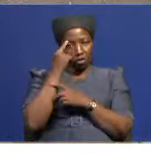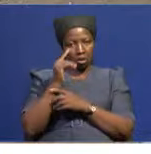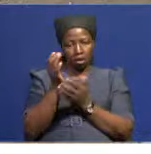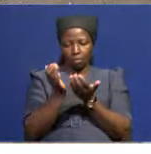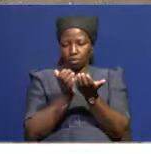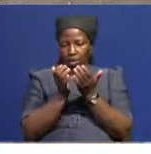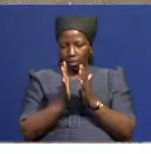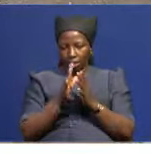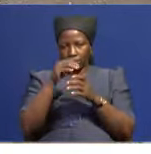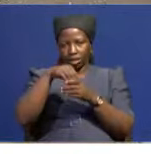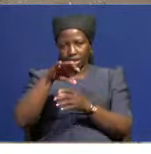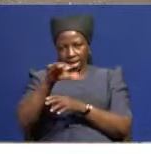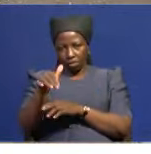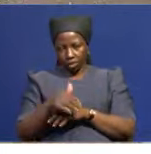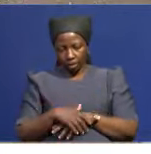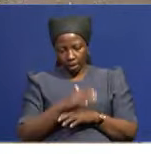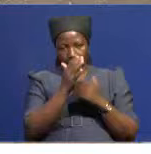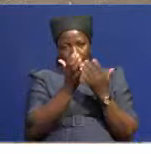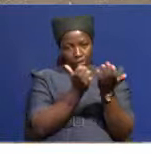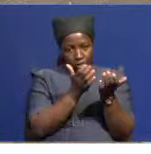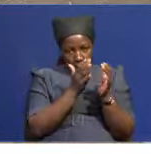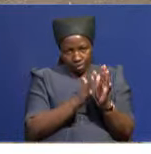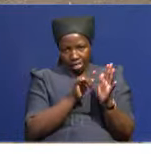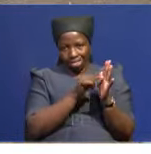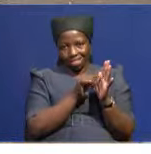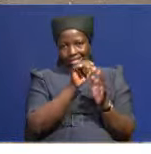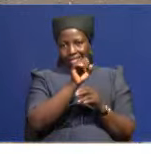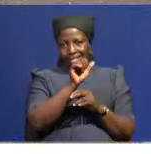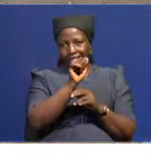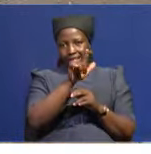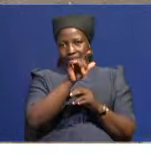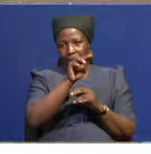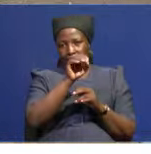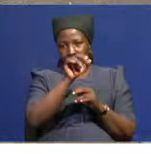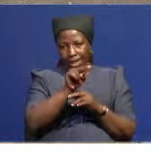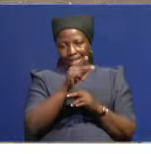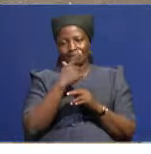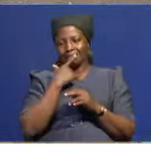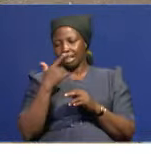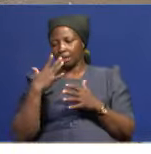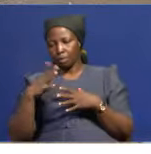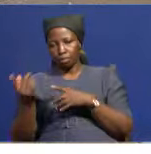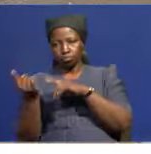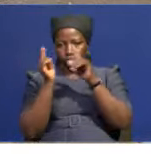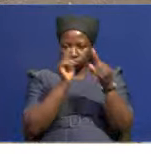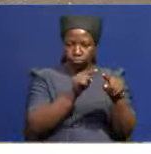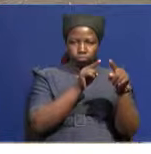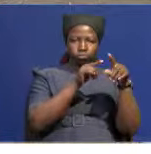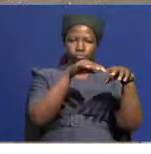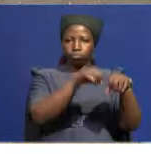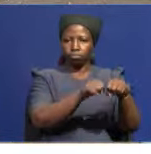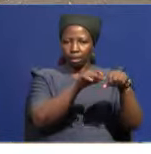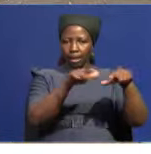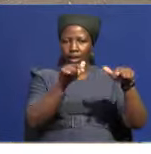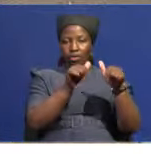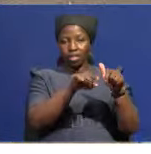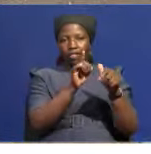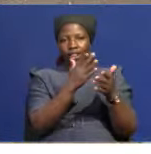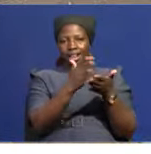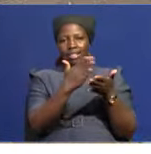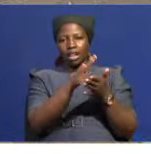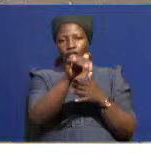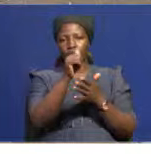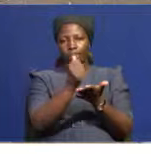county. According to businessman Salman Jobez, unknown persons invaded the land he had leased from the Postal Corporation of